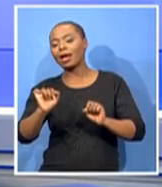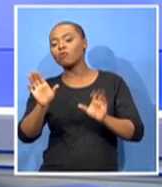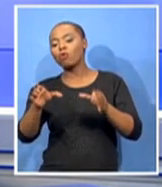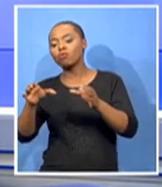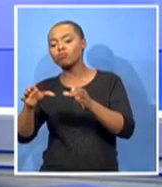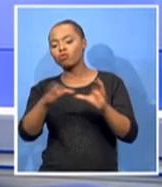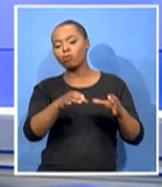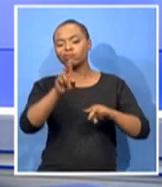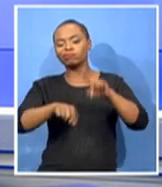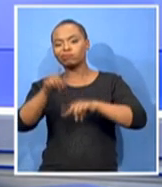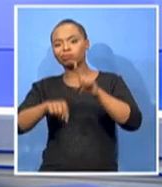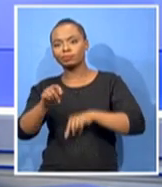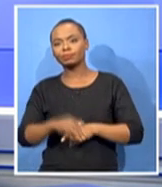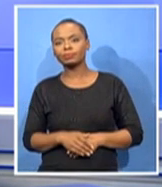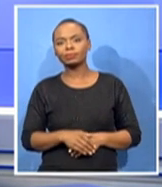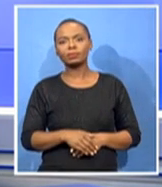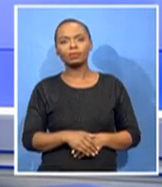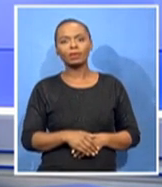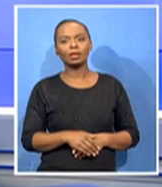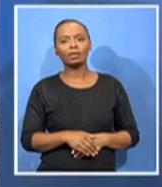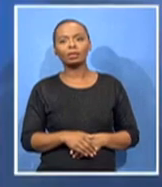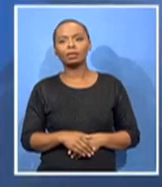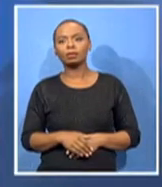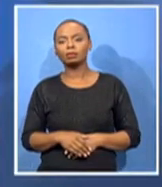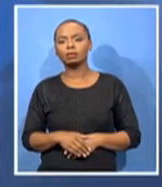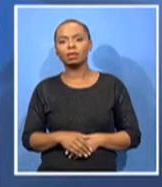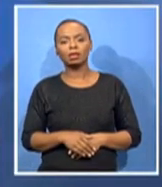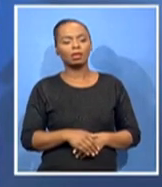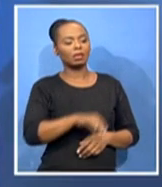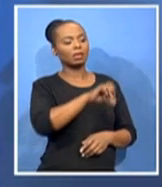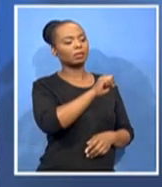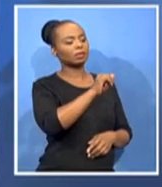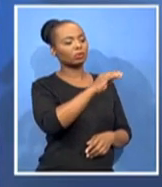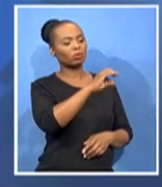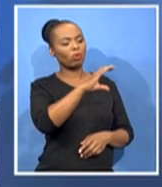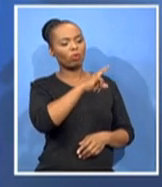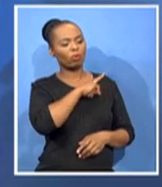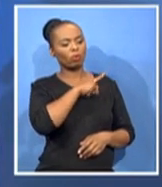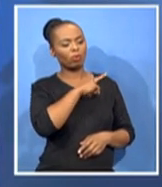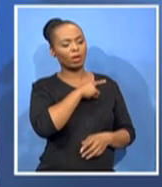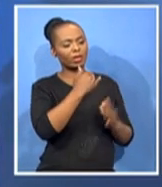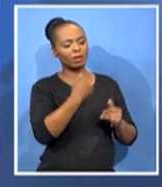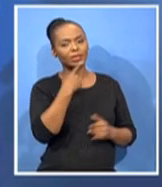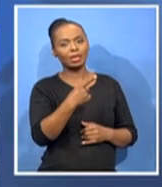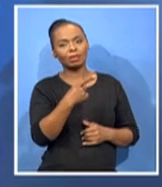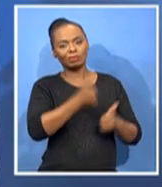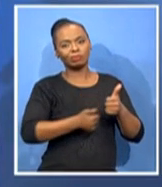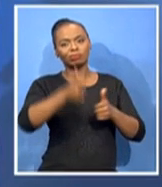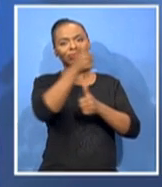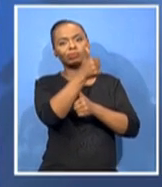Defence Force to assist? Well, we outlined in our follow-up statement that the area that we've been dealing with is quite